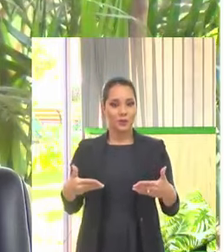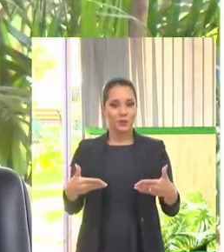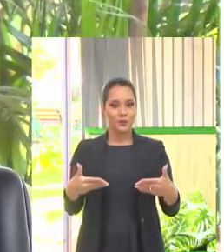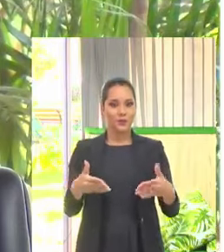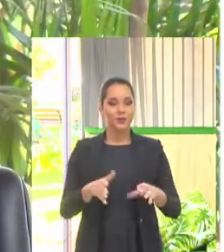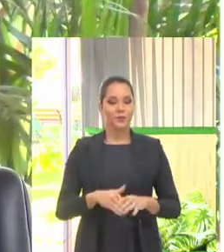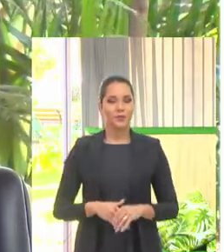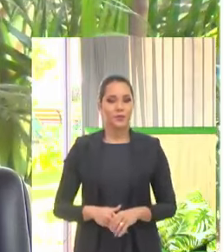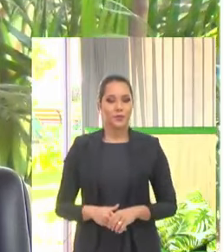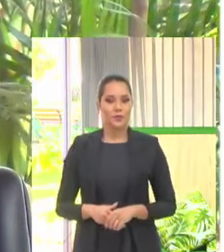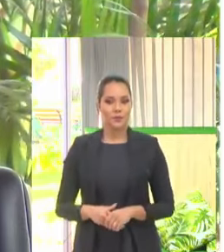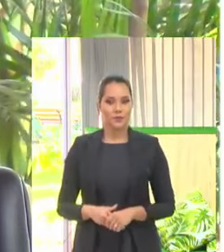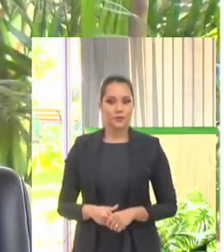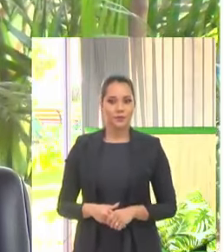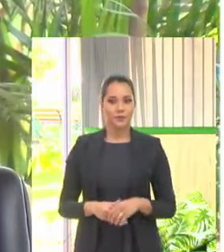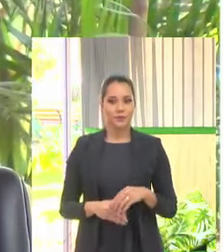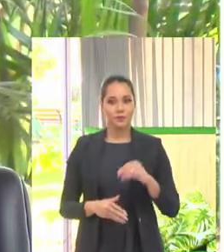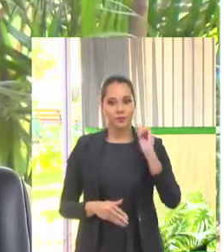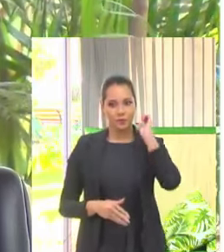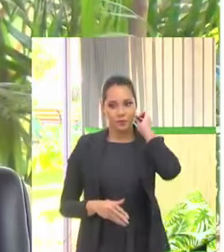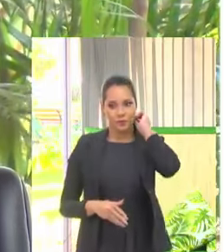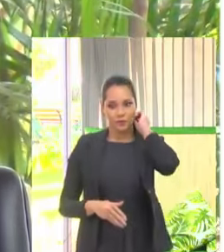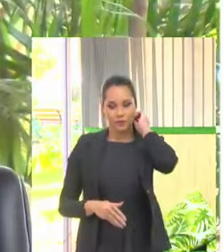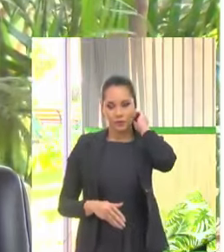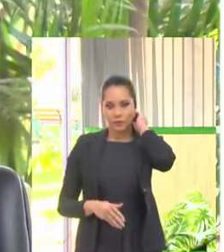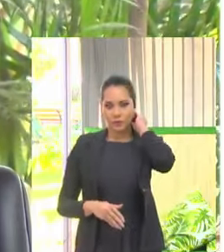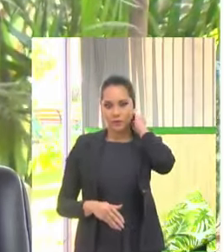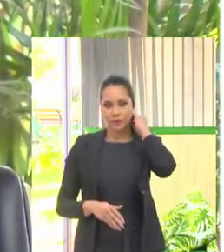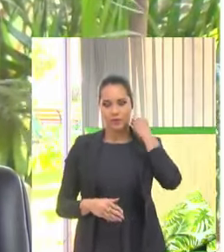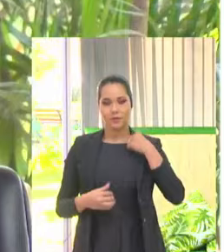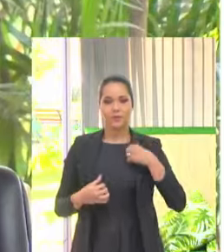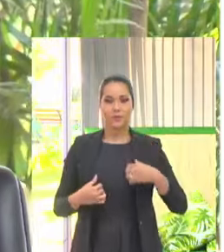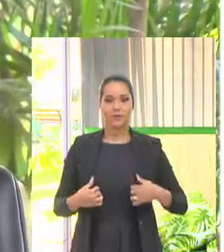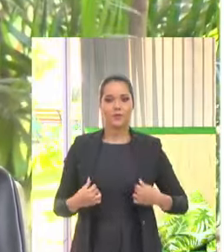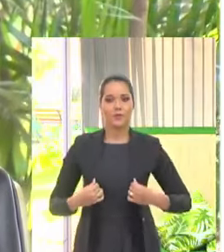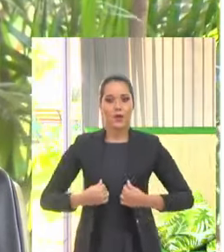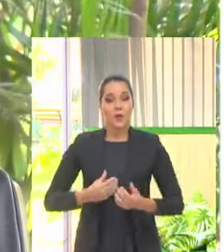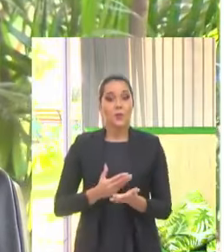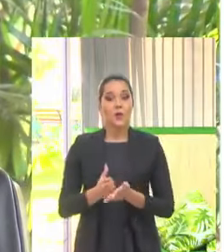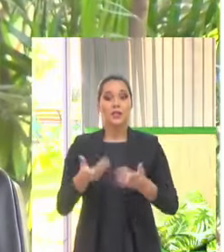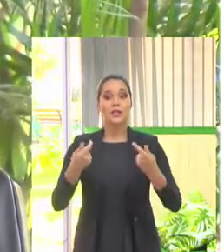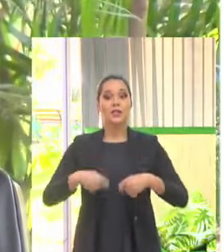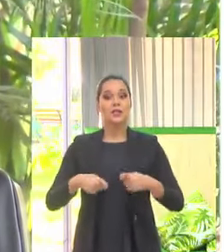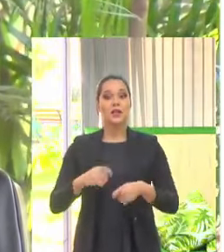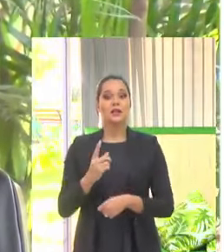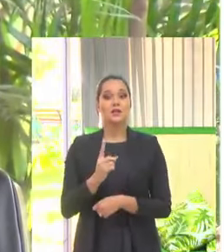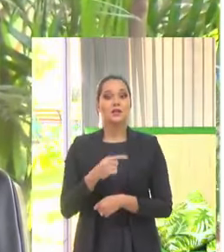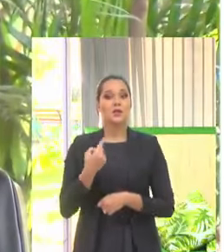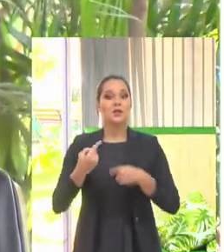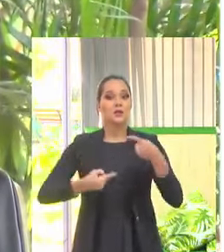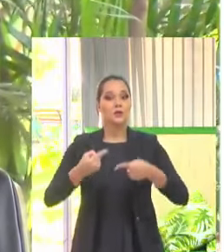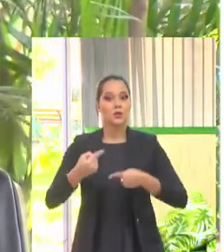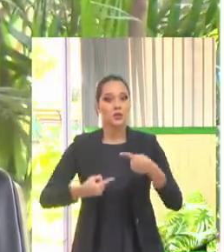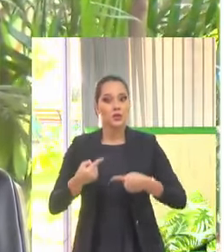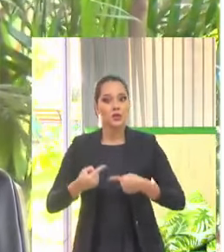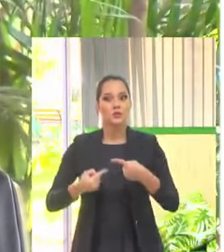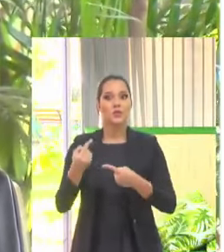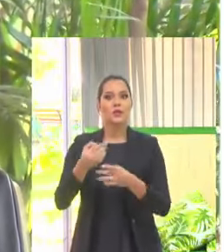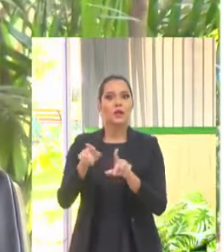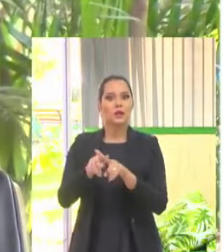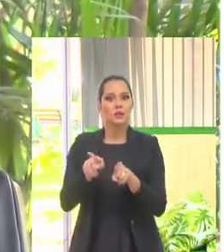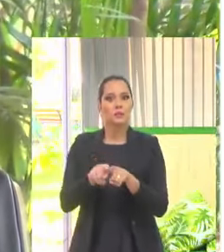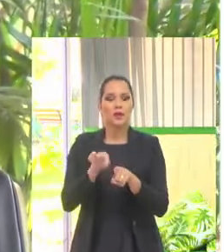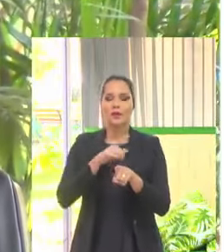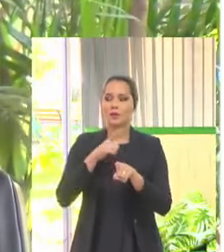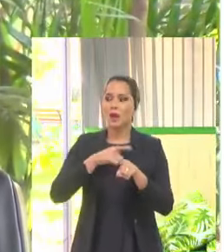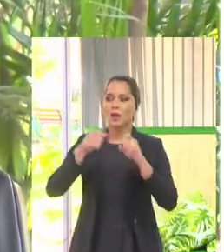leads us to the need to discuss and broadcast some of this reflection so that